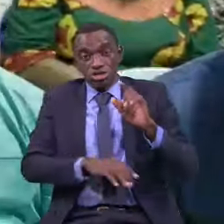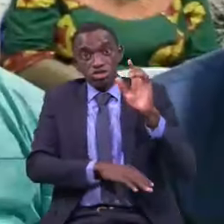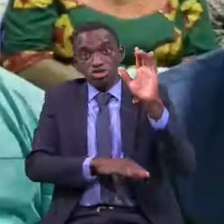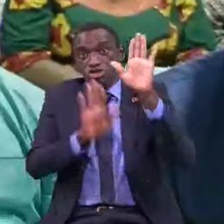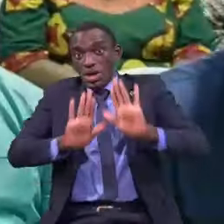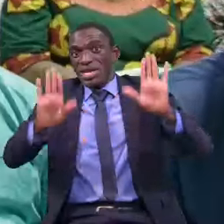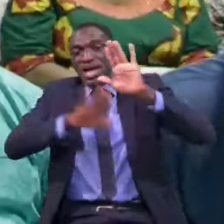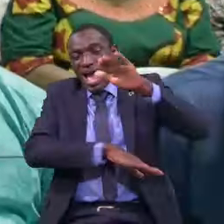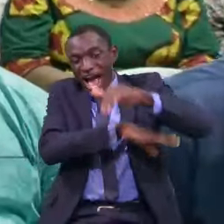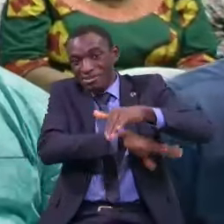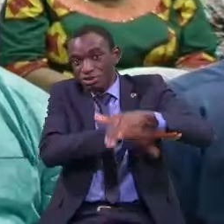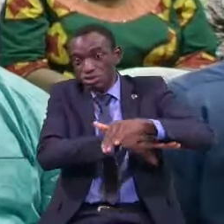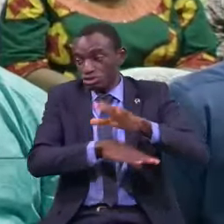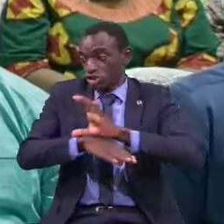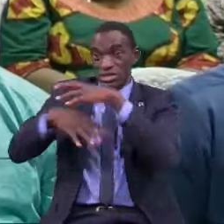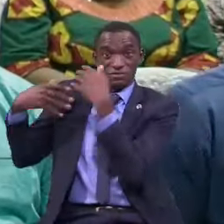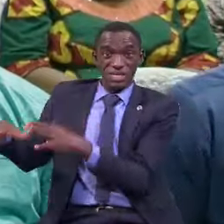out from among them.